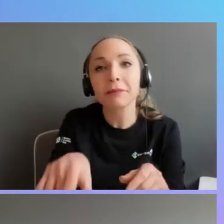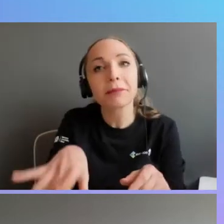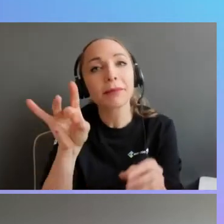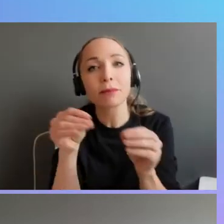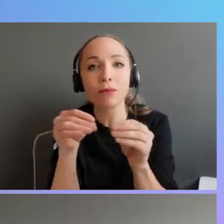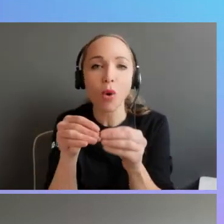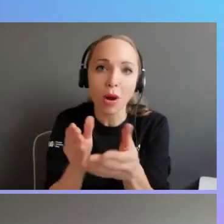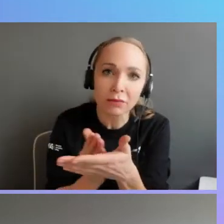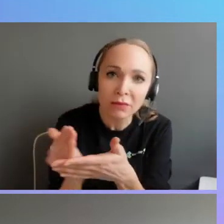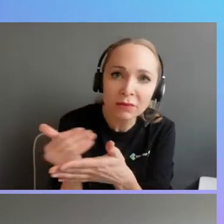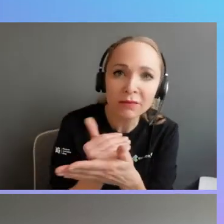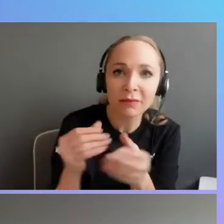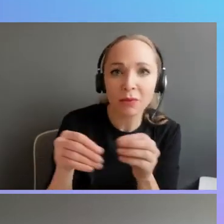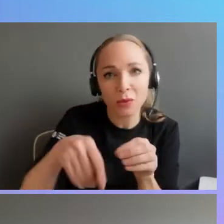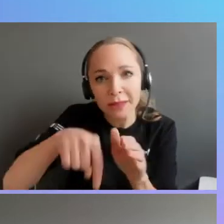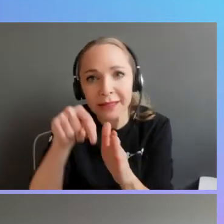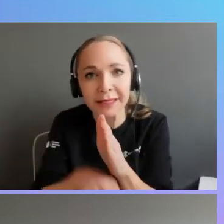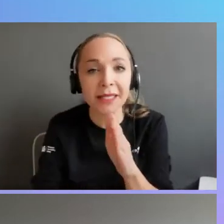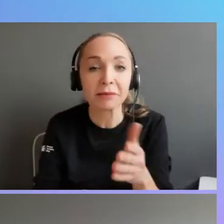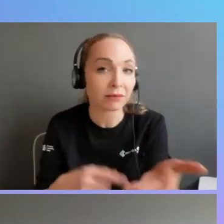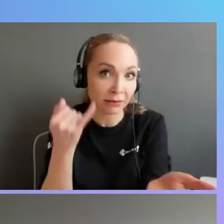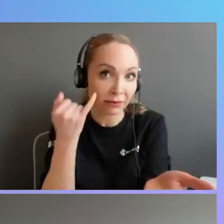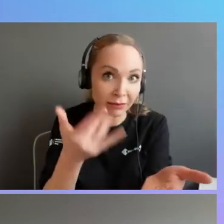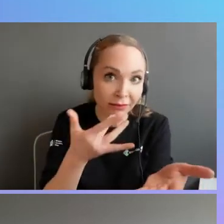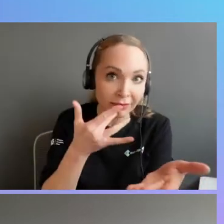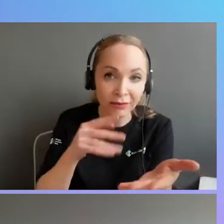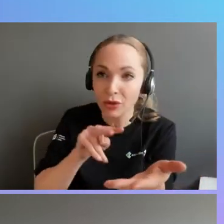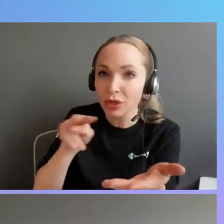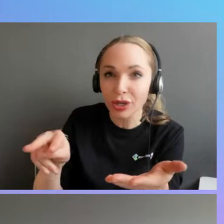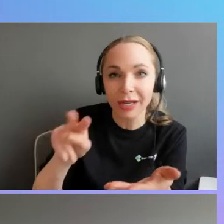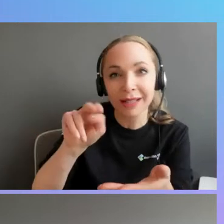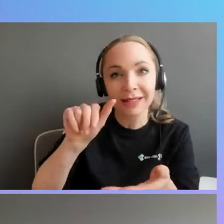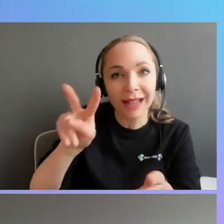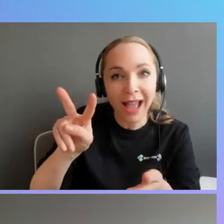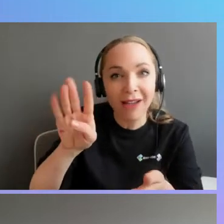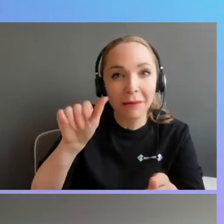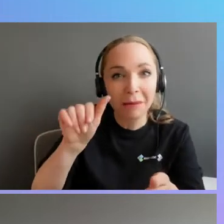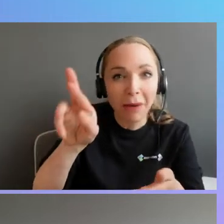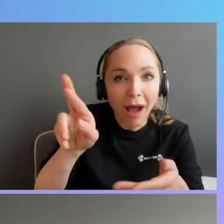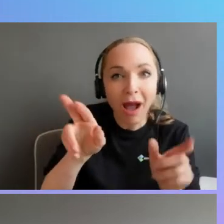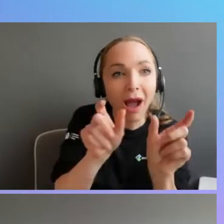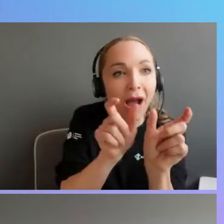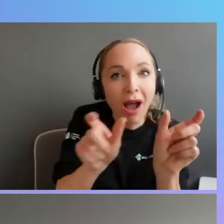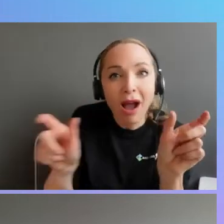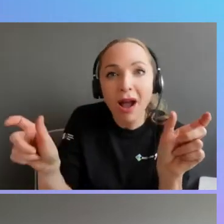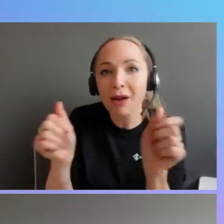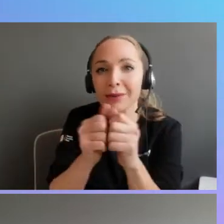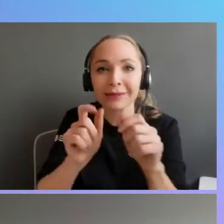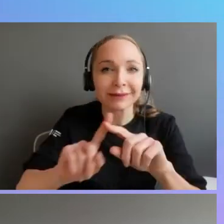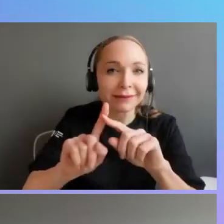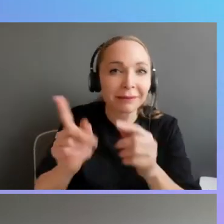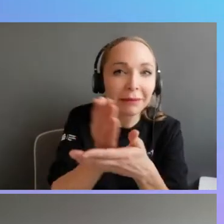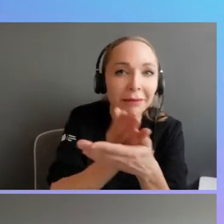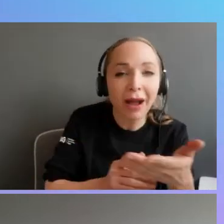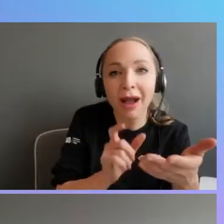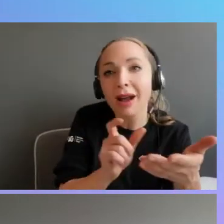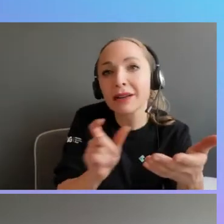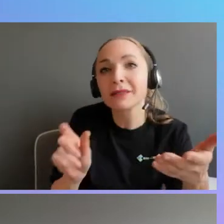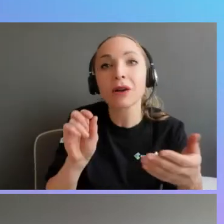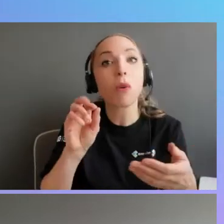a navigation bar with multiple elements, or a modal, or any basically